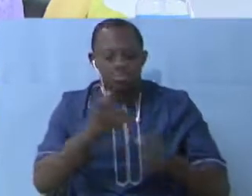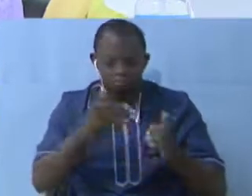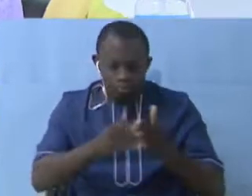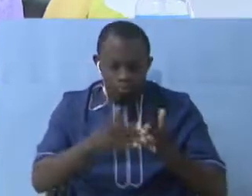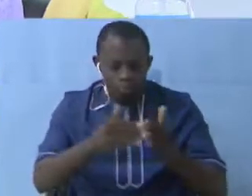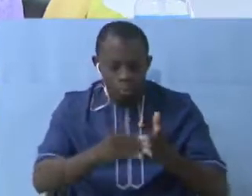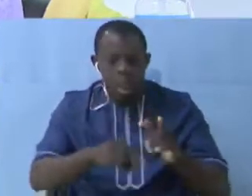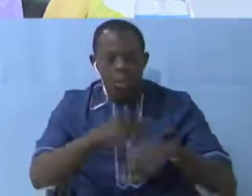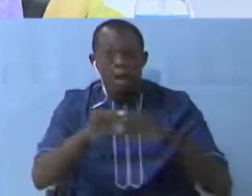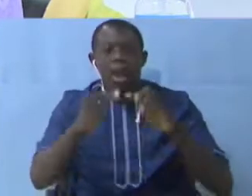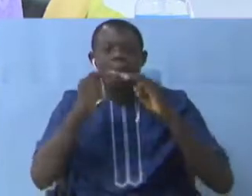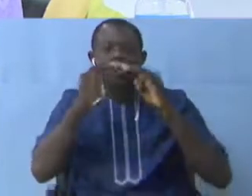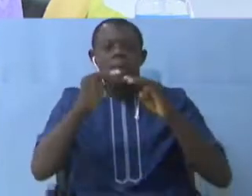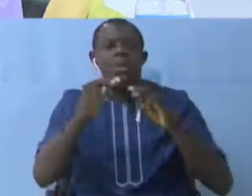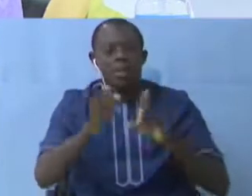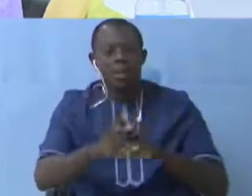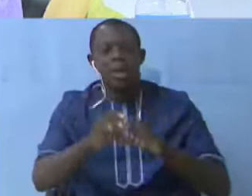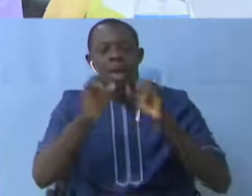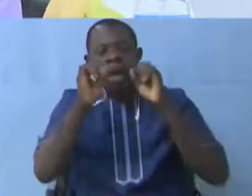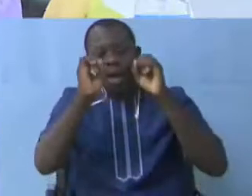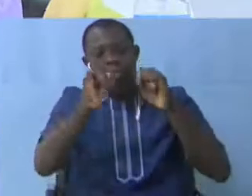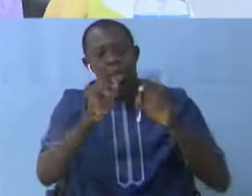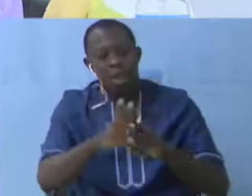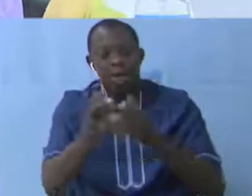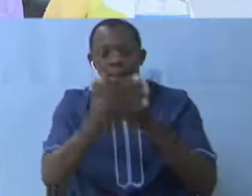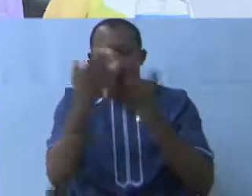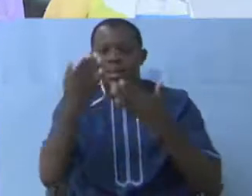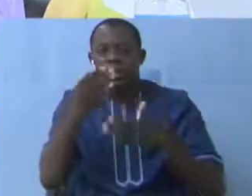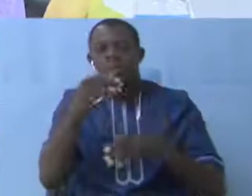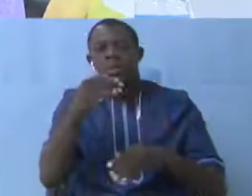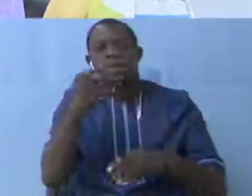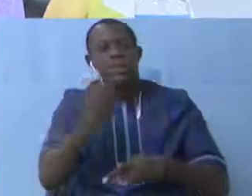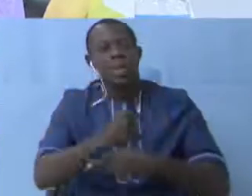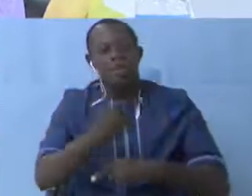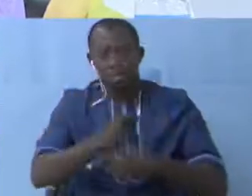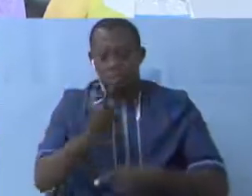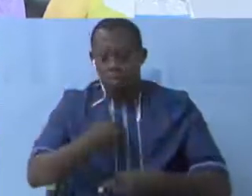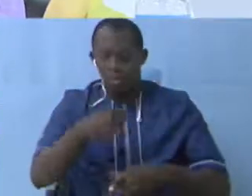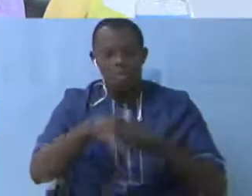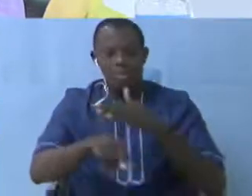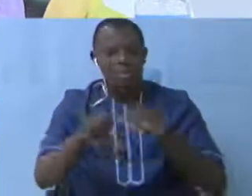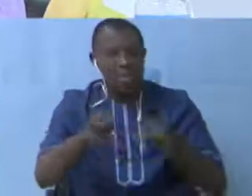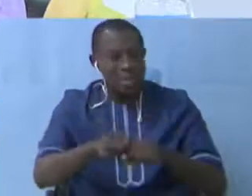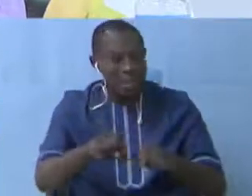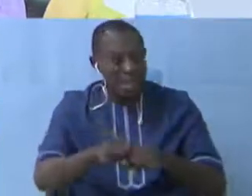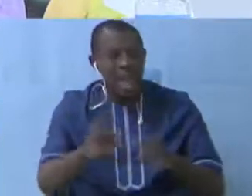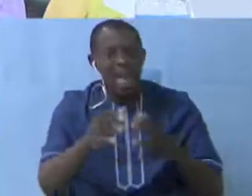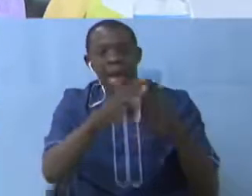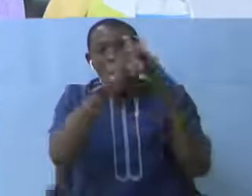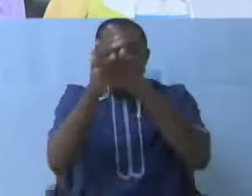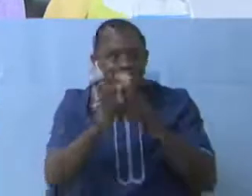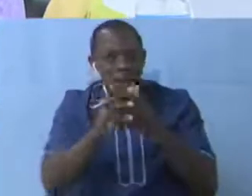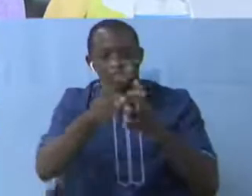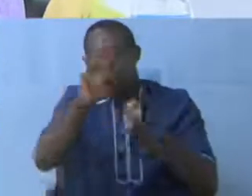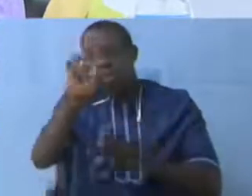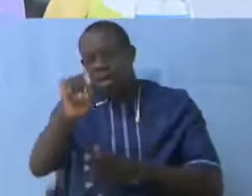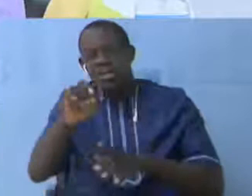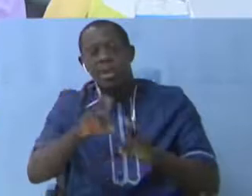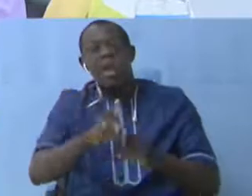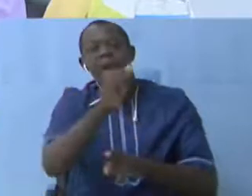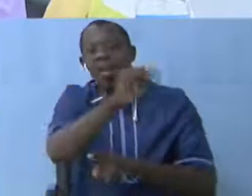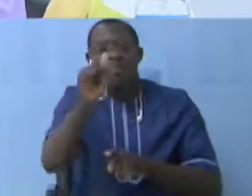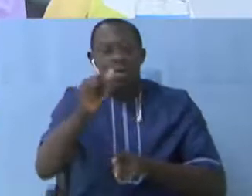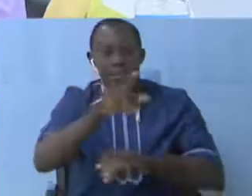in South Africa, they really mobilized across in the US. Everywhere Gambians mobilized to really